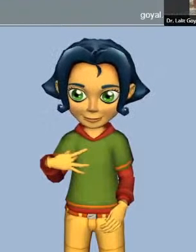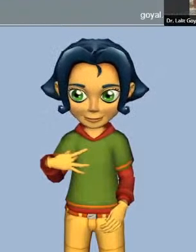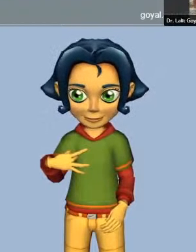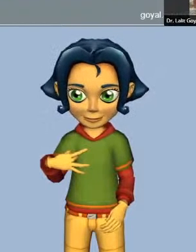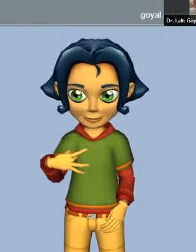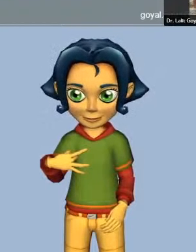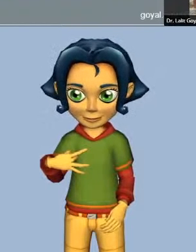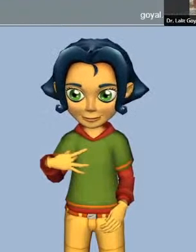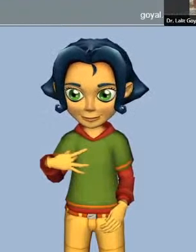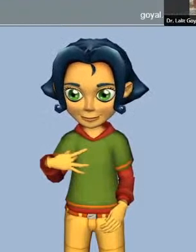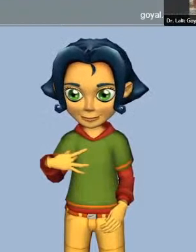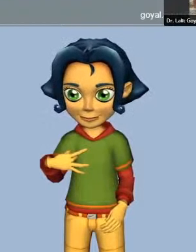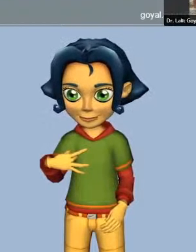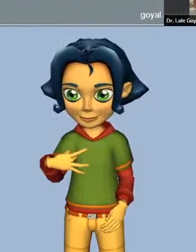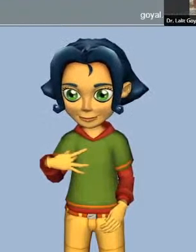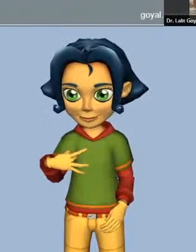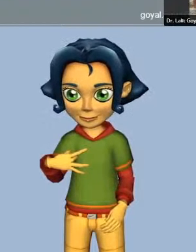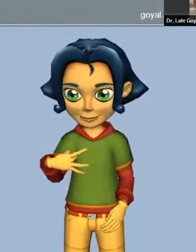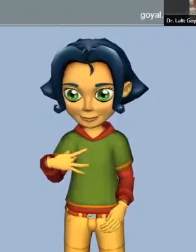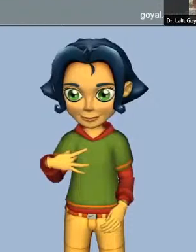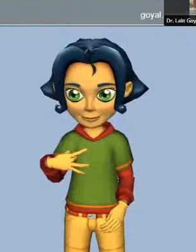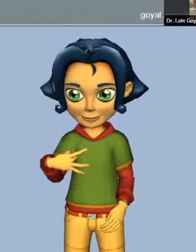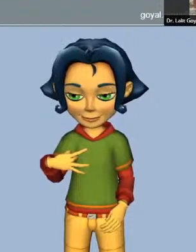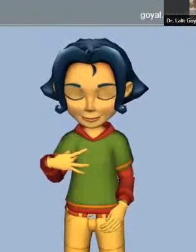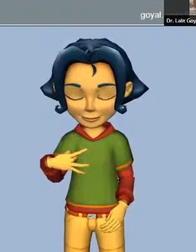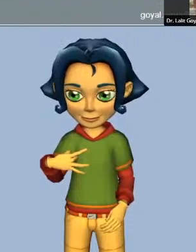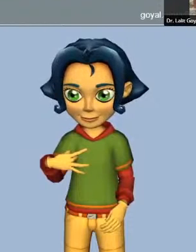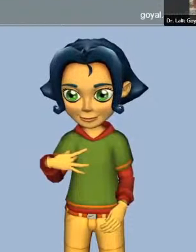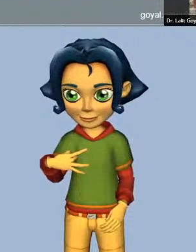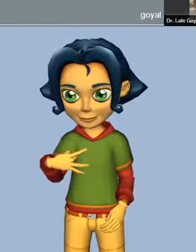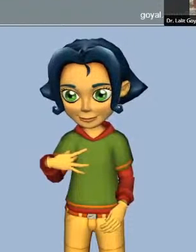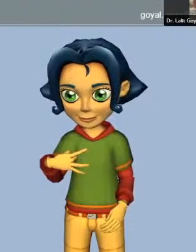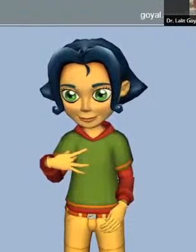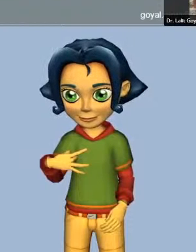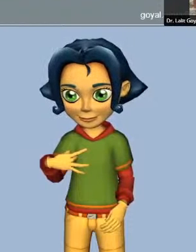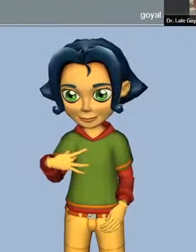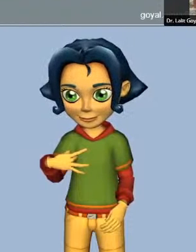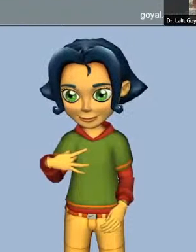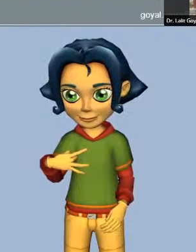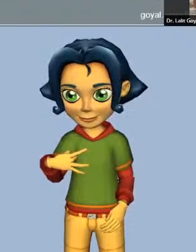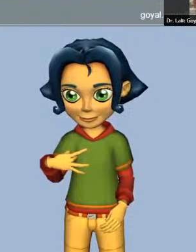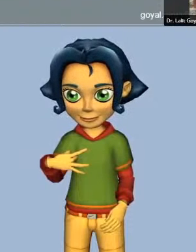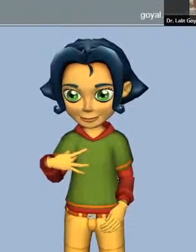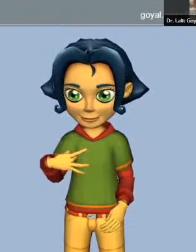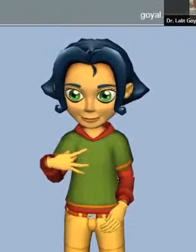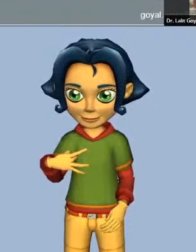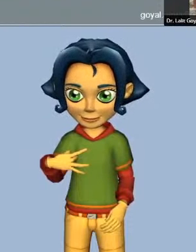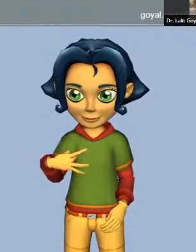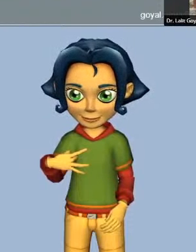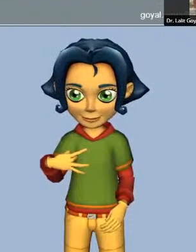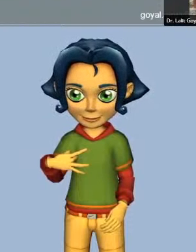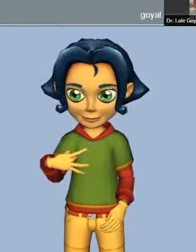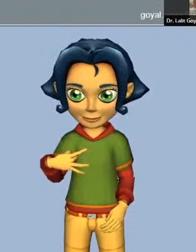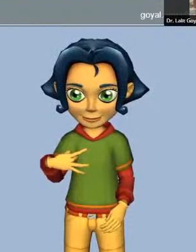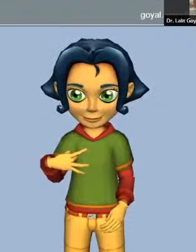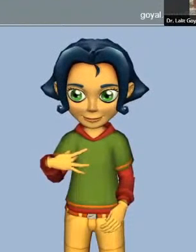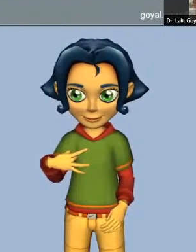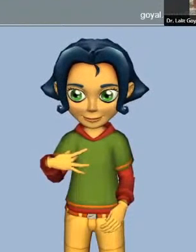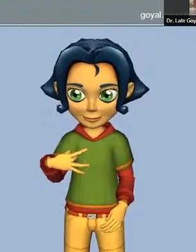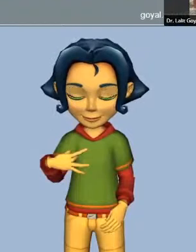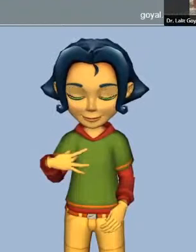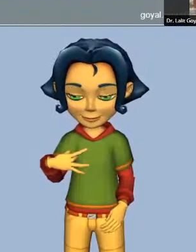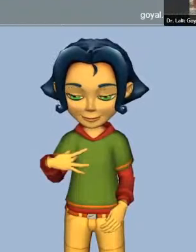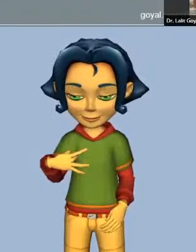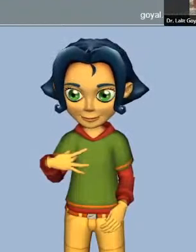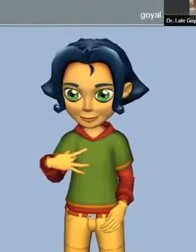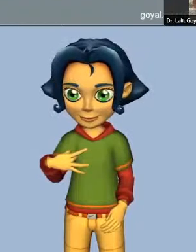Language. So that is why. So if there is Punjabi sentence, then we can convert it into the signed